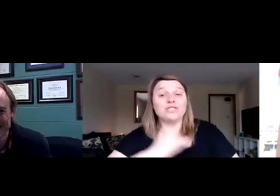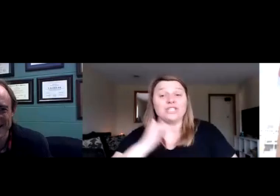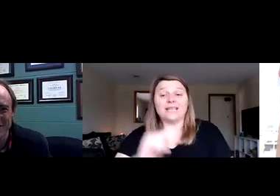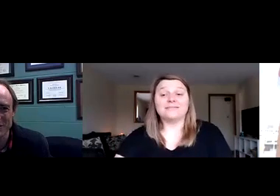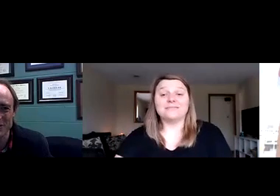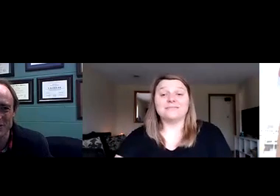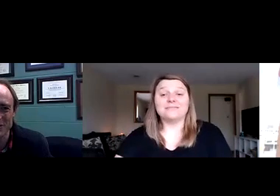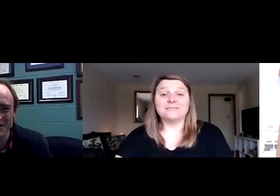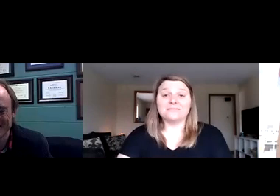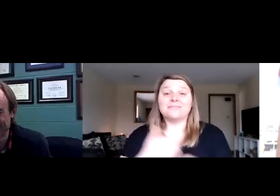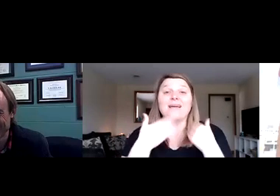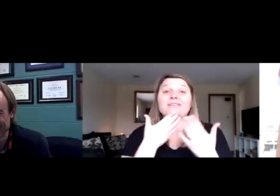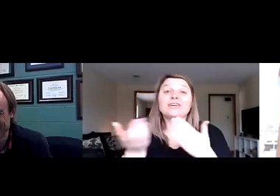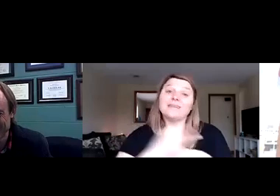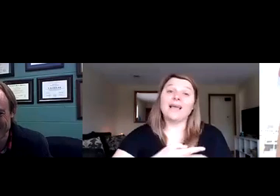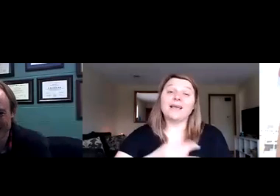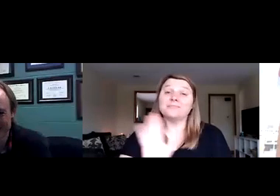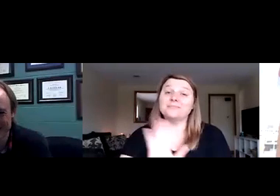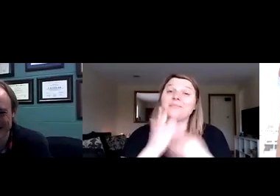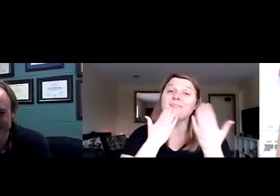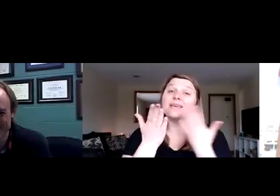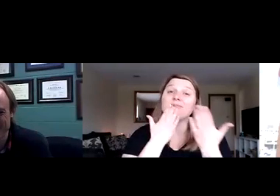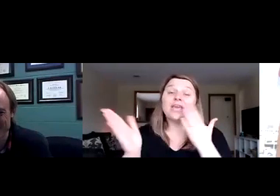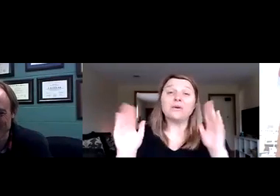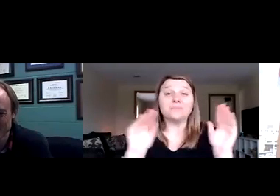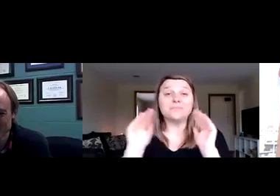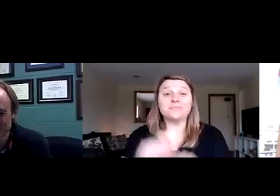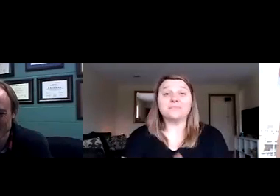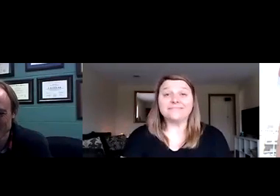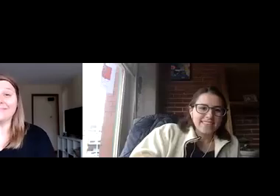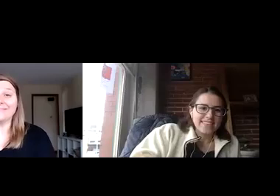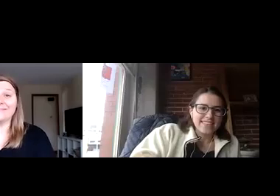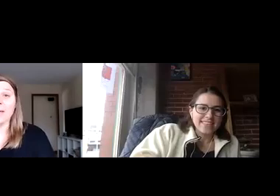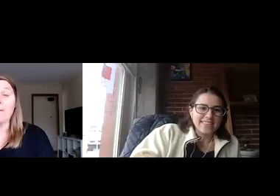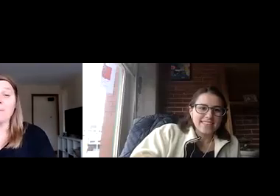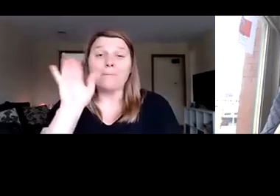Have a good one. You too. Thank you. Bye. Bye, everyone.